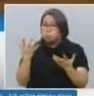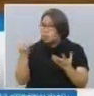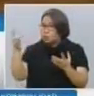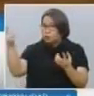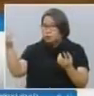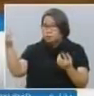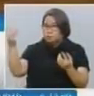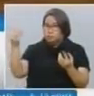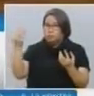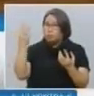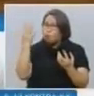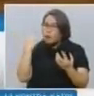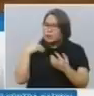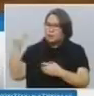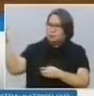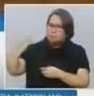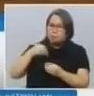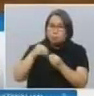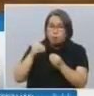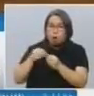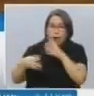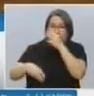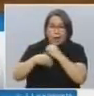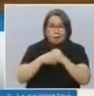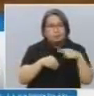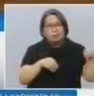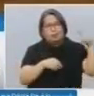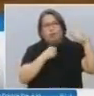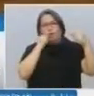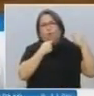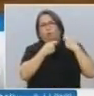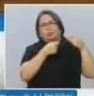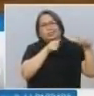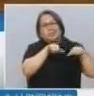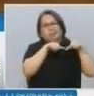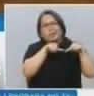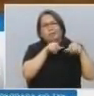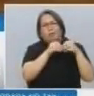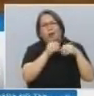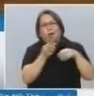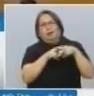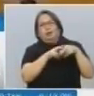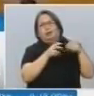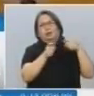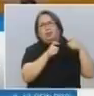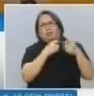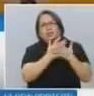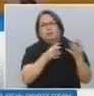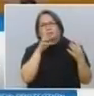do not improve its odds of success in an industry that has long been dominated by